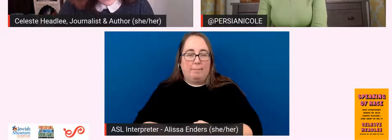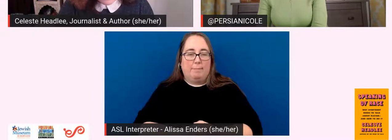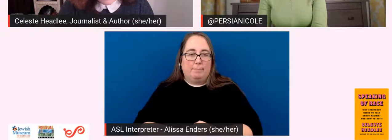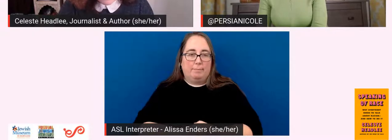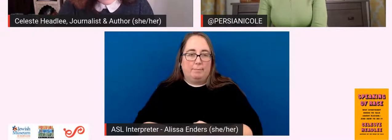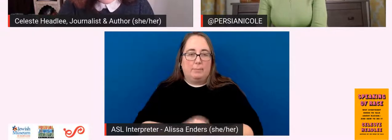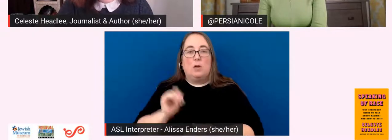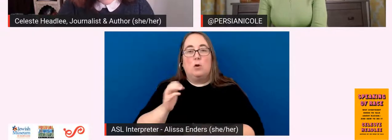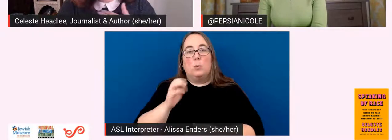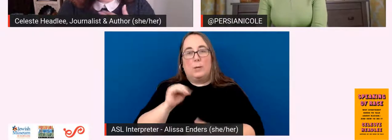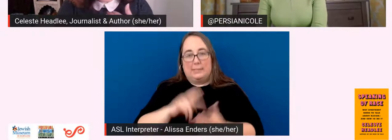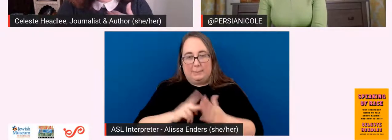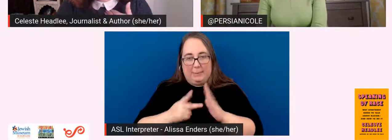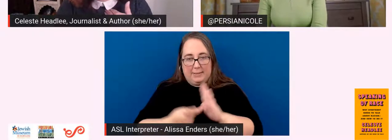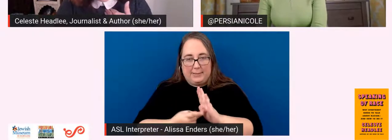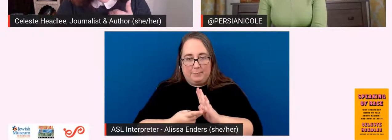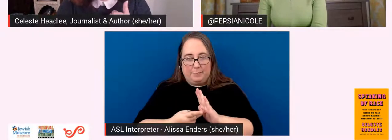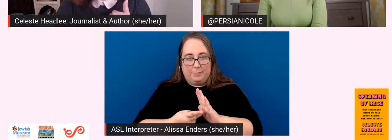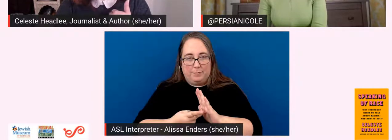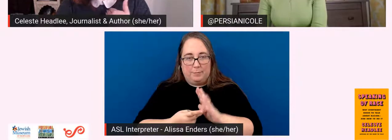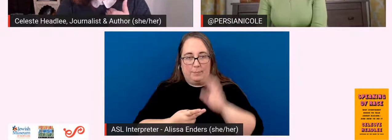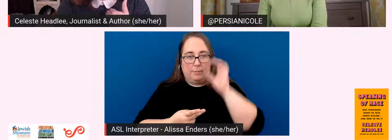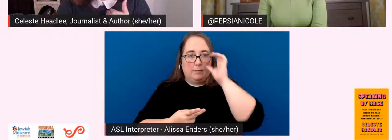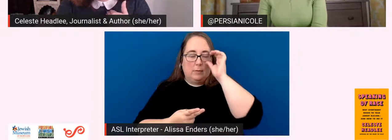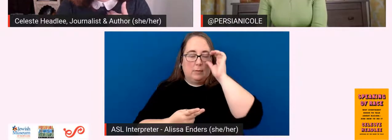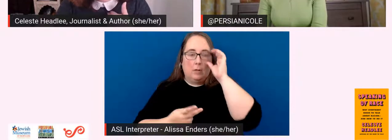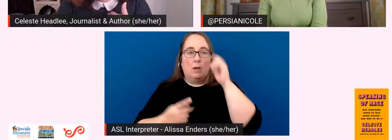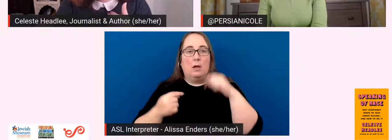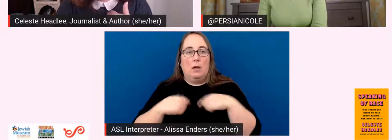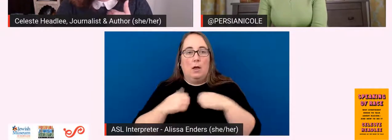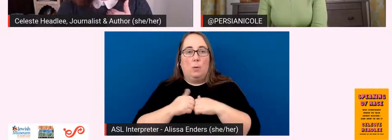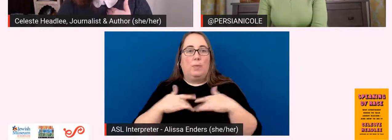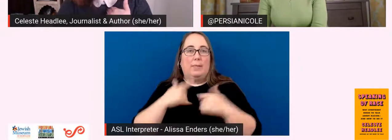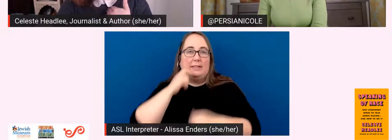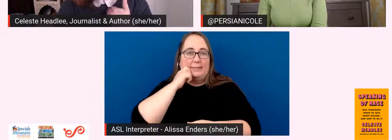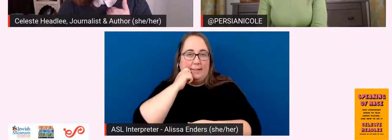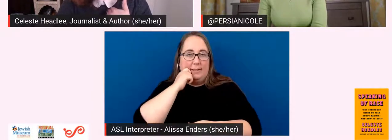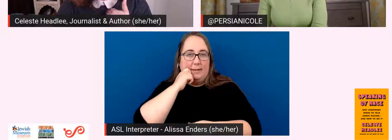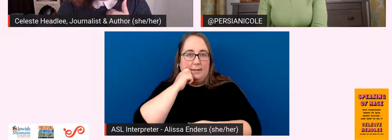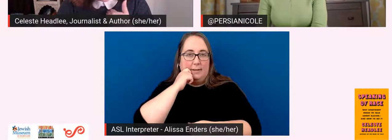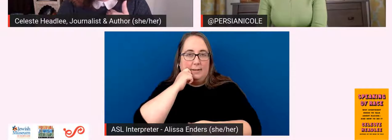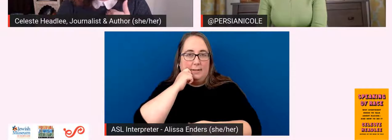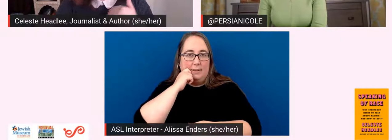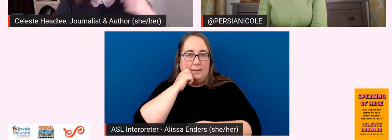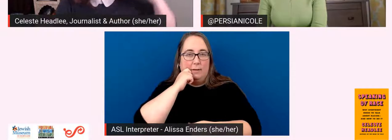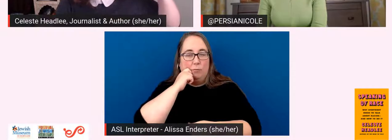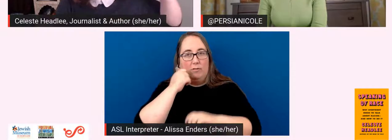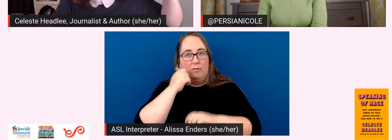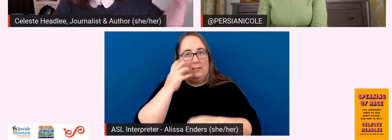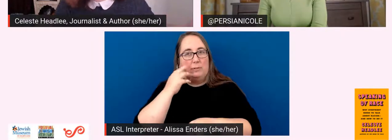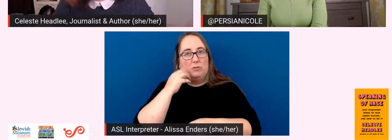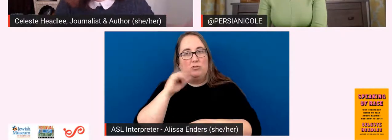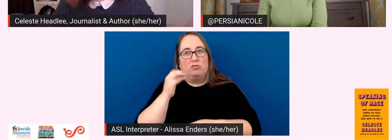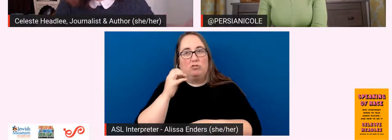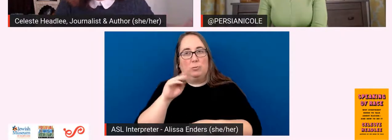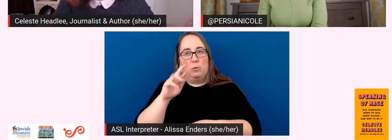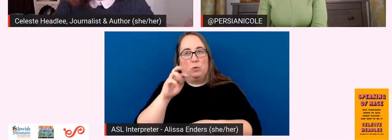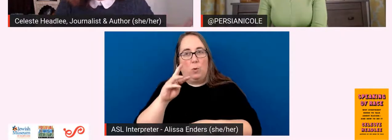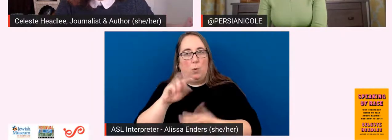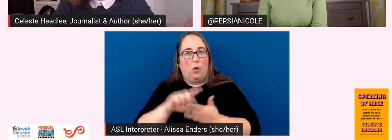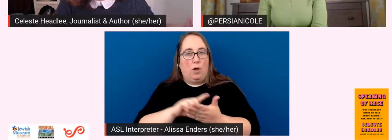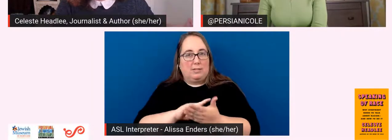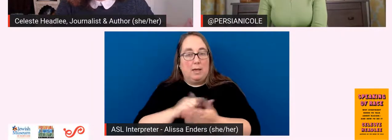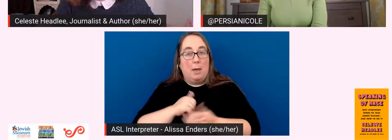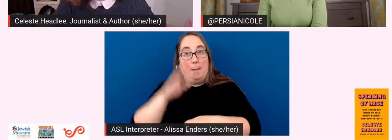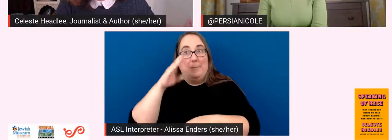Racism means that I will be treated, that I, even with my light skin, would have been subject to Jim Crow laws, that my son would be subject